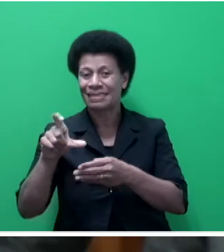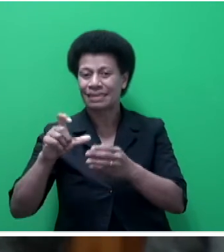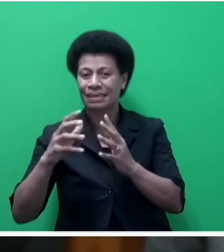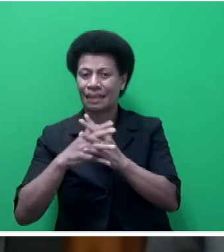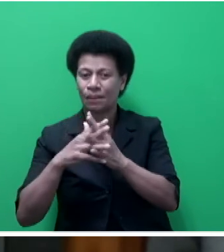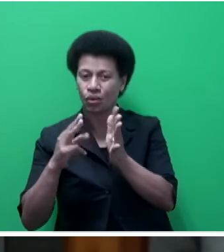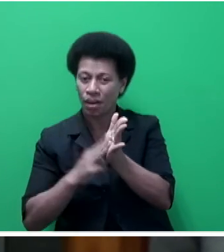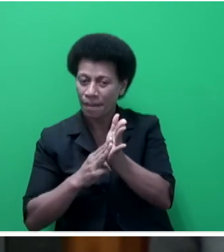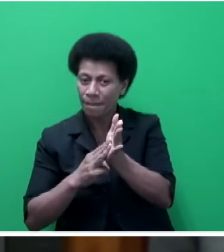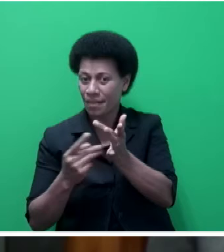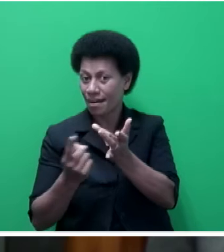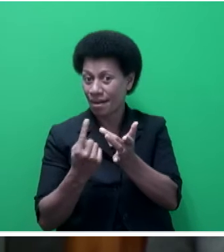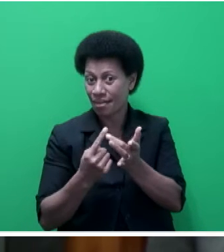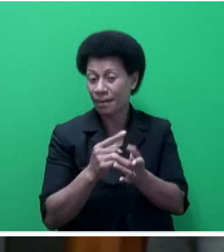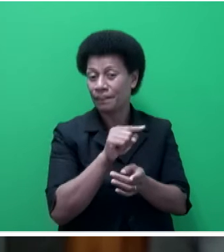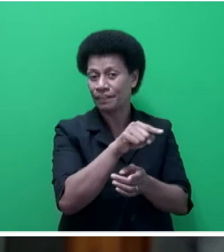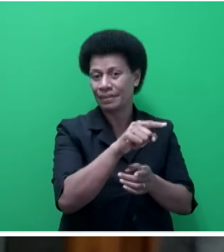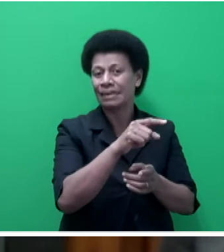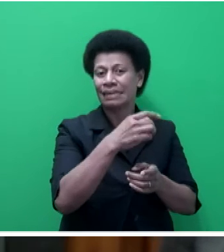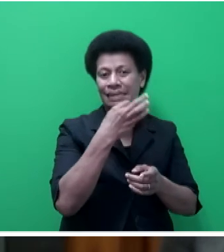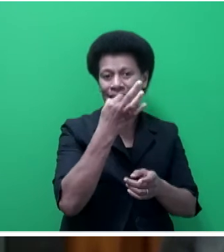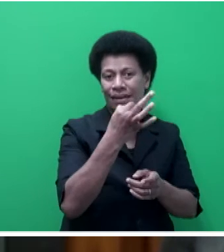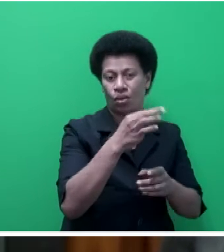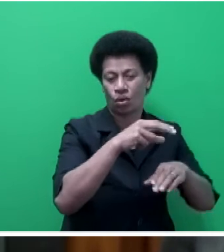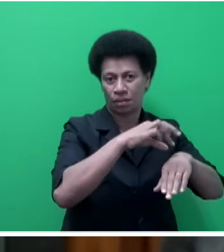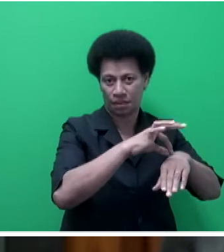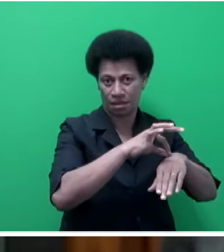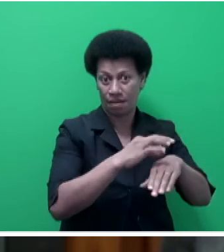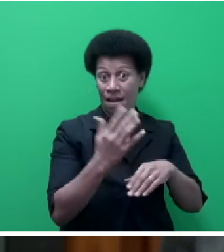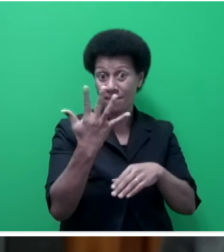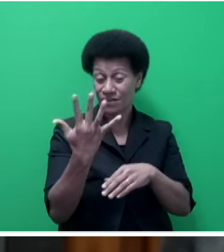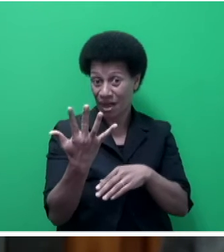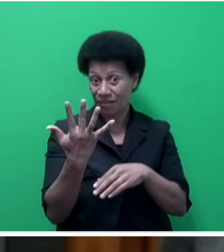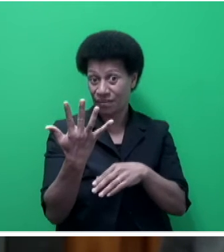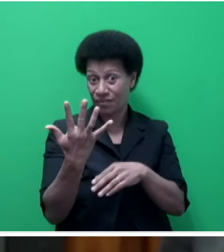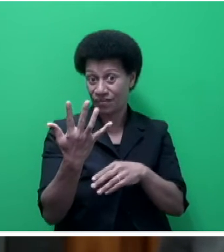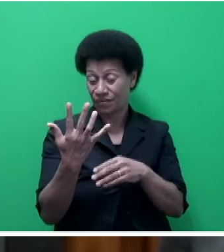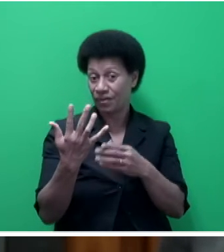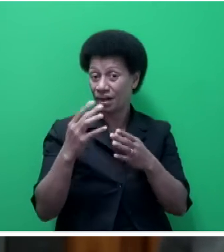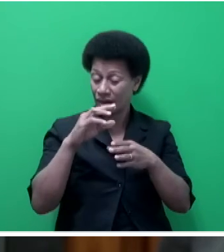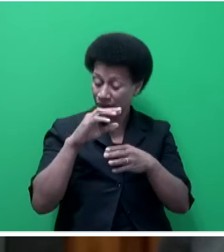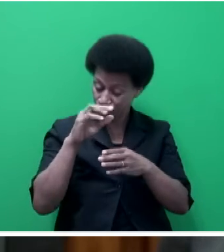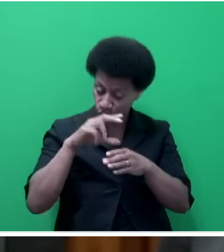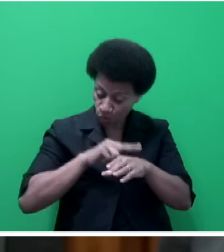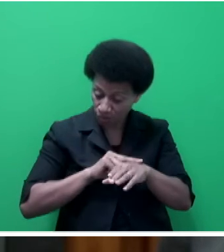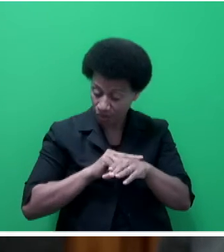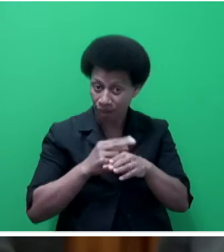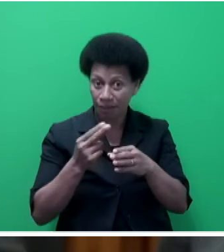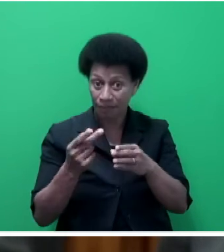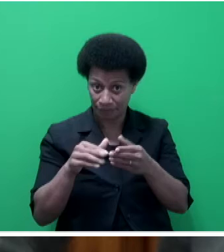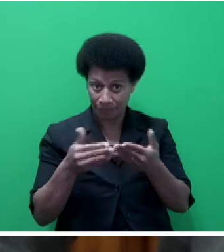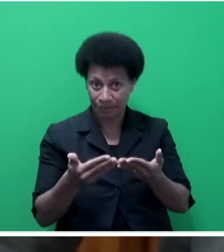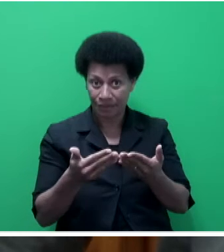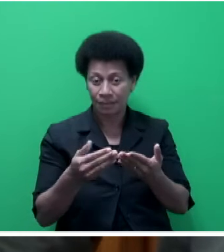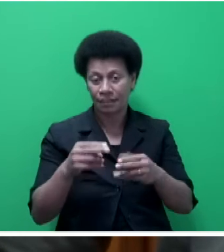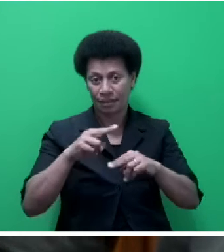at Singatoka Hospital. In addition, 5 doctors have just completed their master's degree in emergency medicine and at the FNU